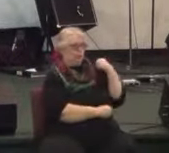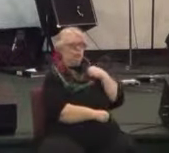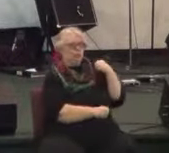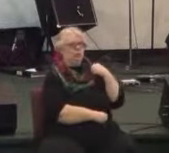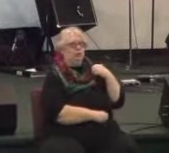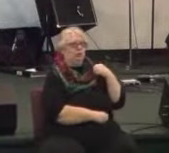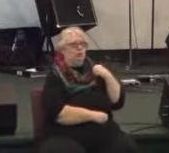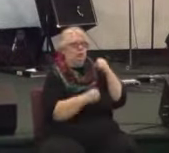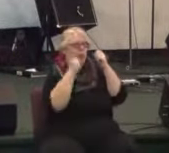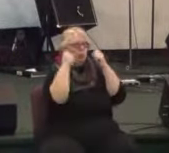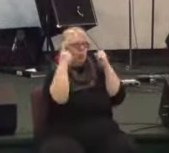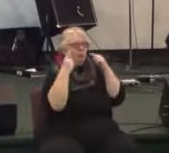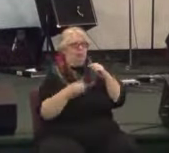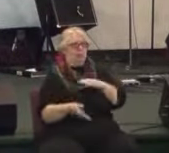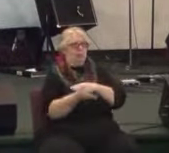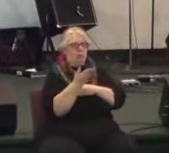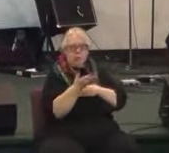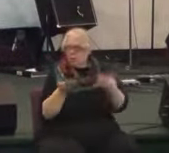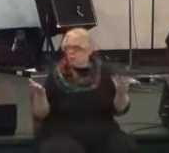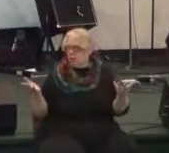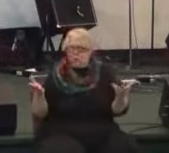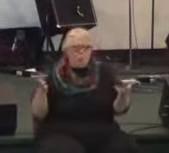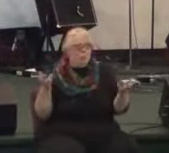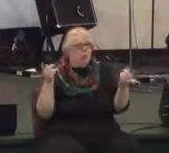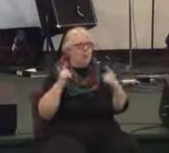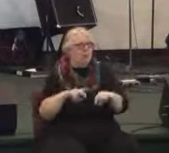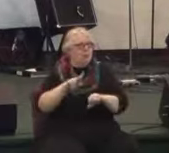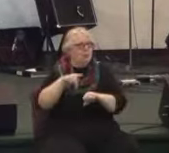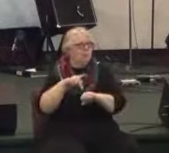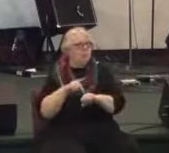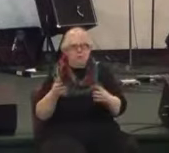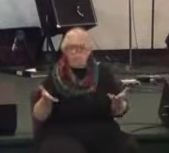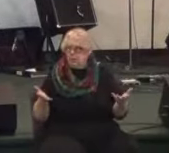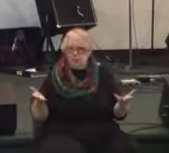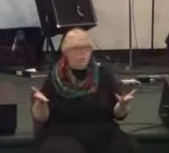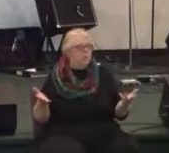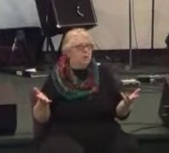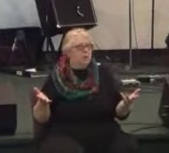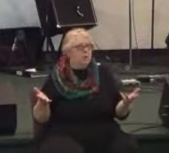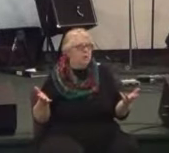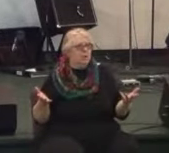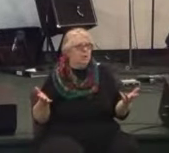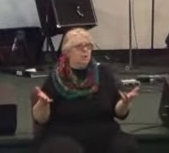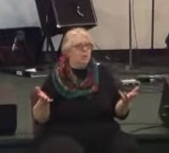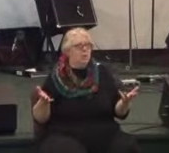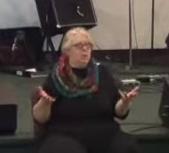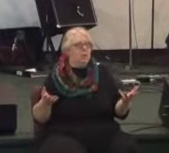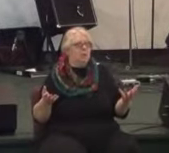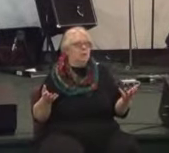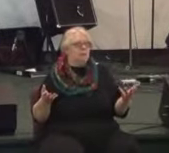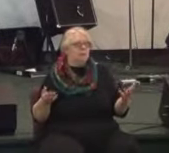had become of Peter. It was a big deal. It wasn't small, it says. After